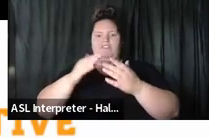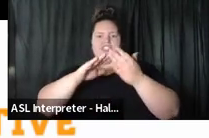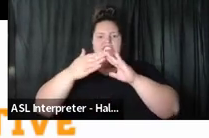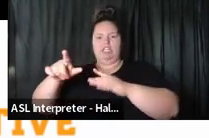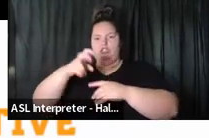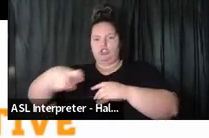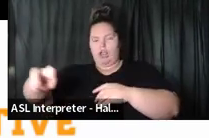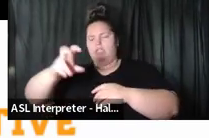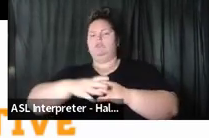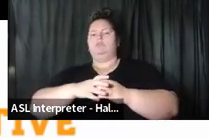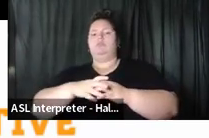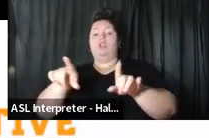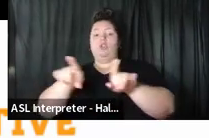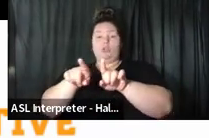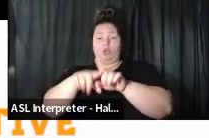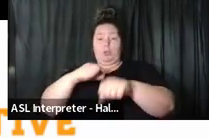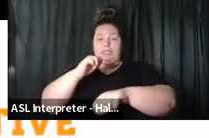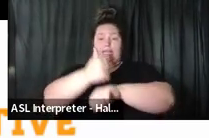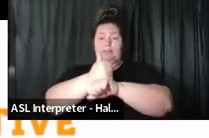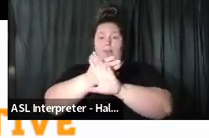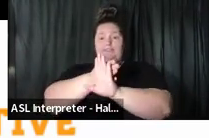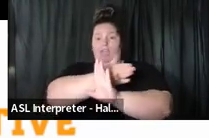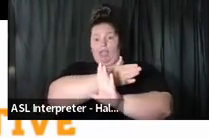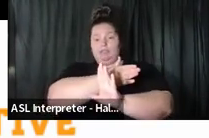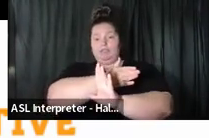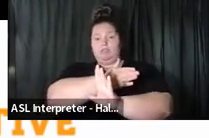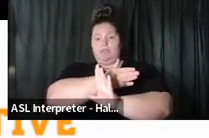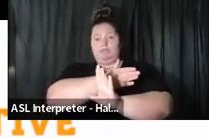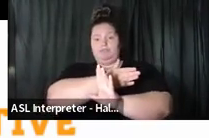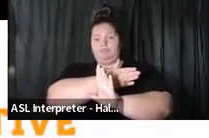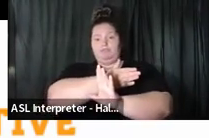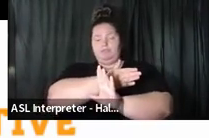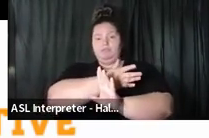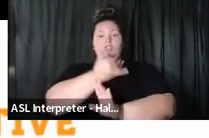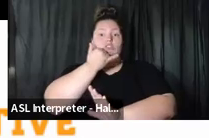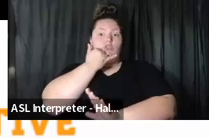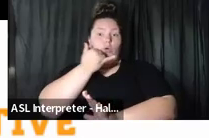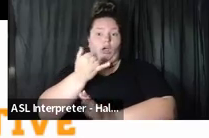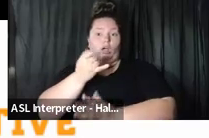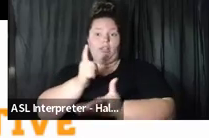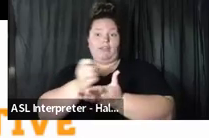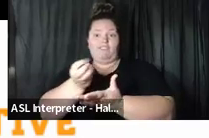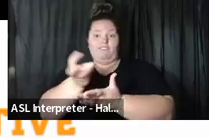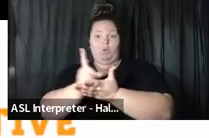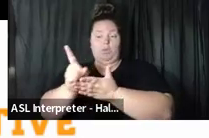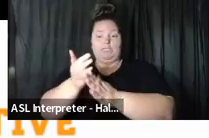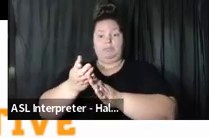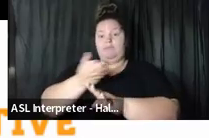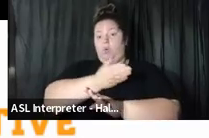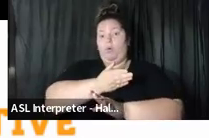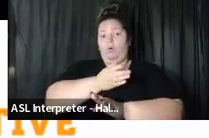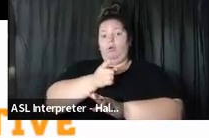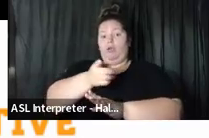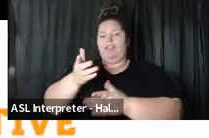you can set those up in advance. So calling them like a few weeks before and they'll deliver it to